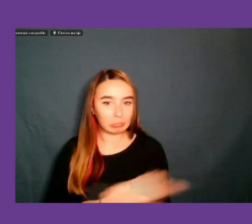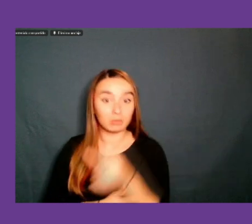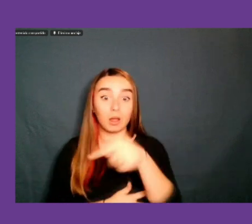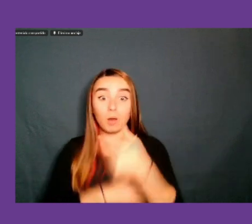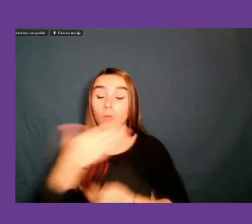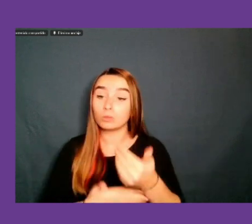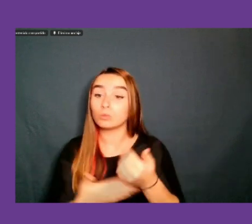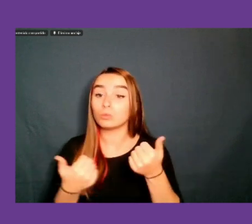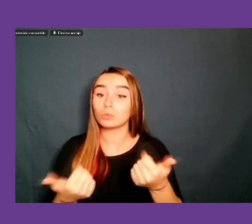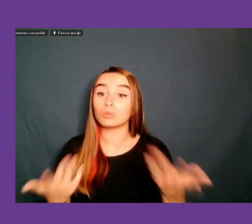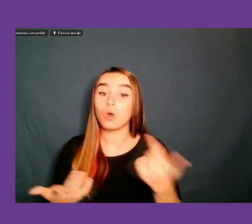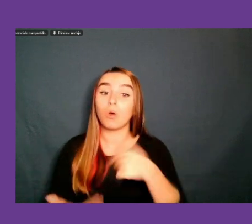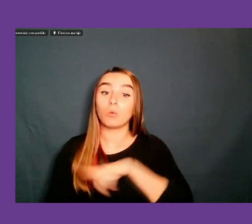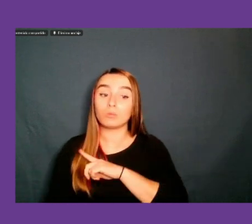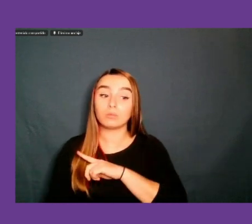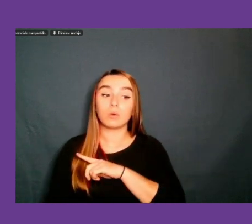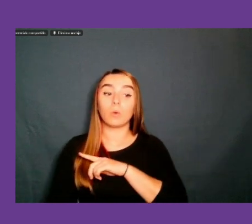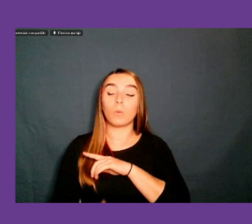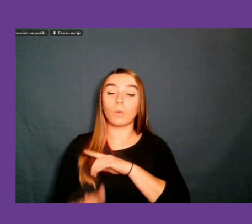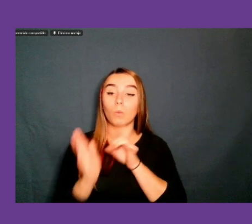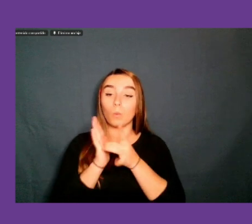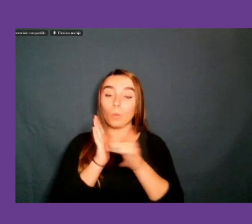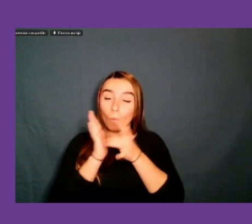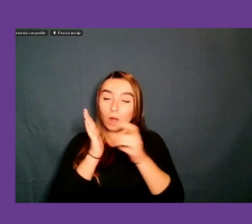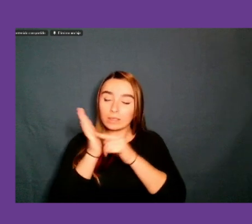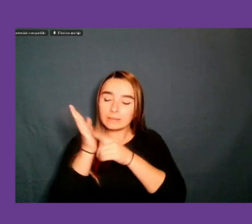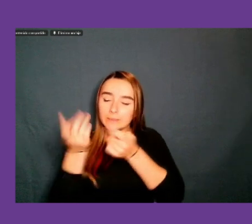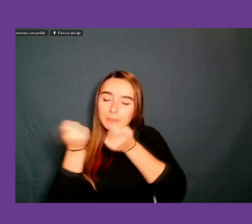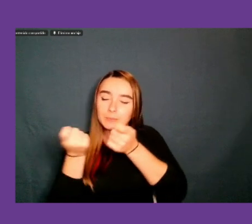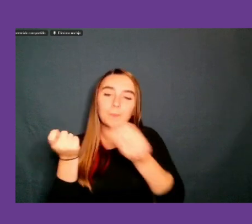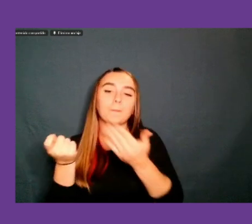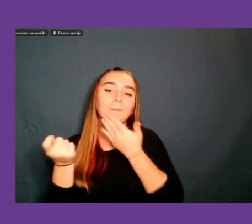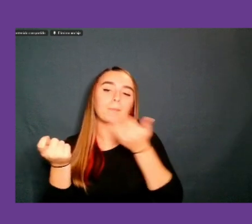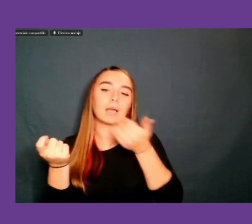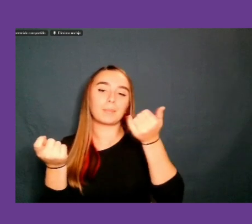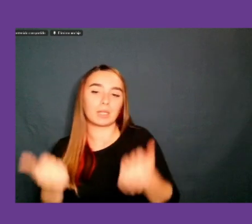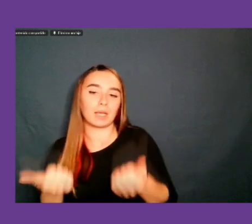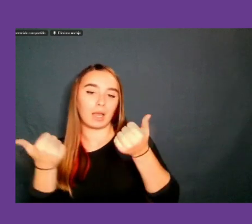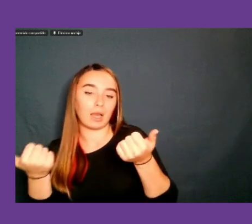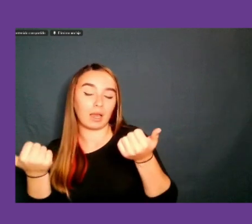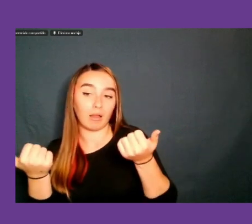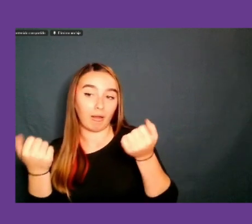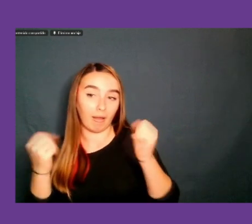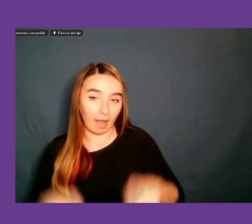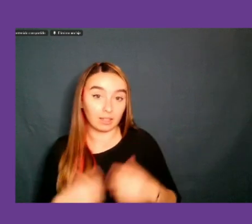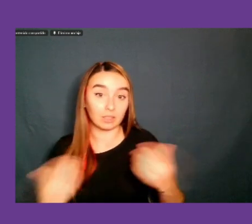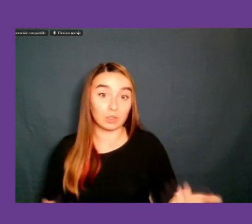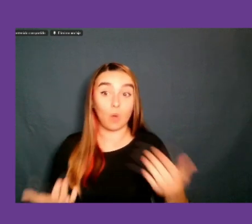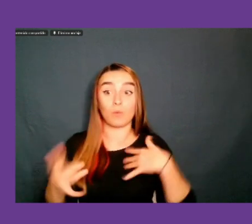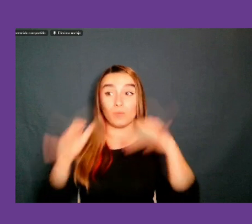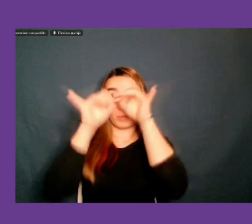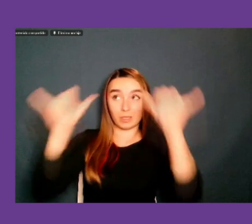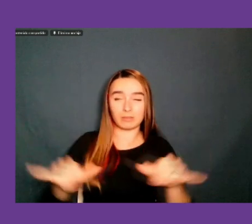a better process and quality management on this. So you see a lot of questions. This is the methodology